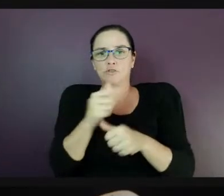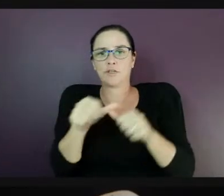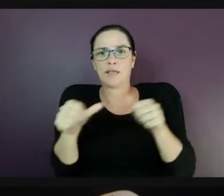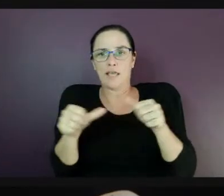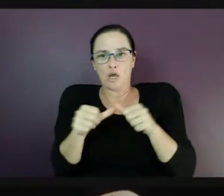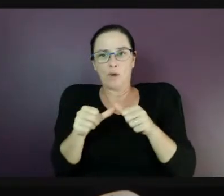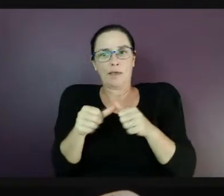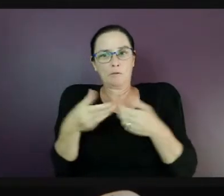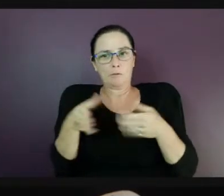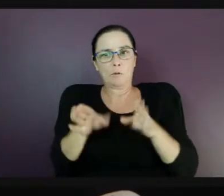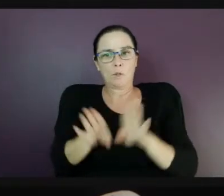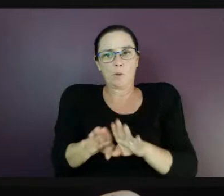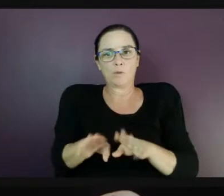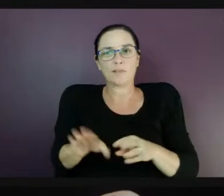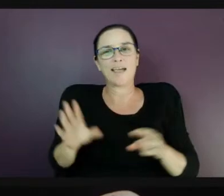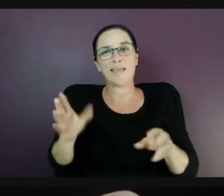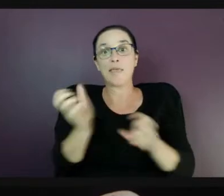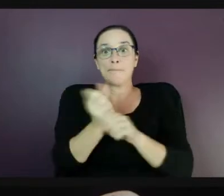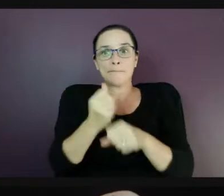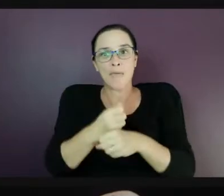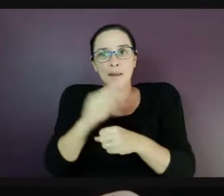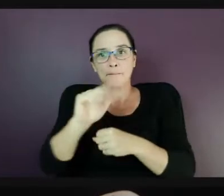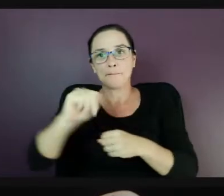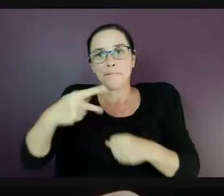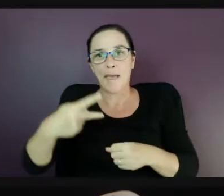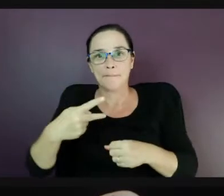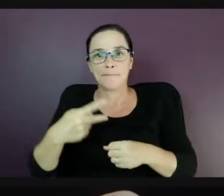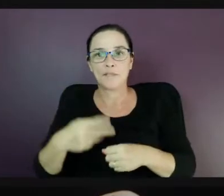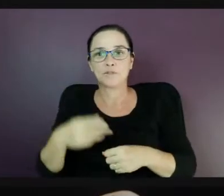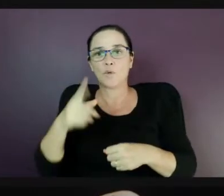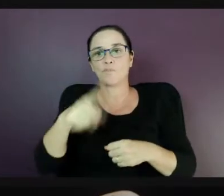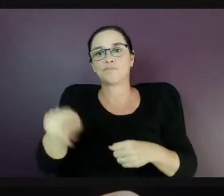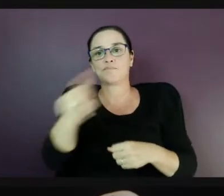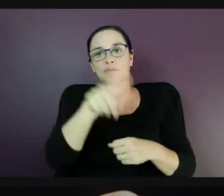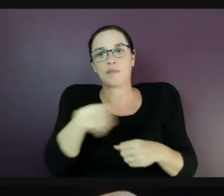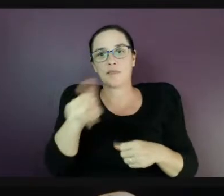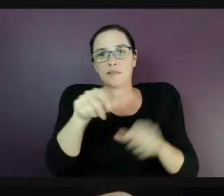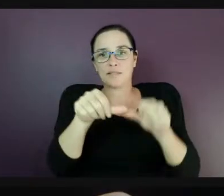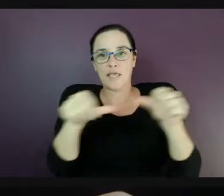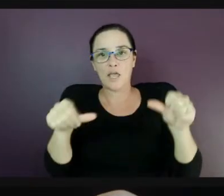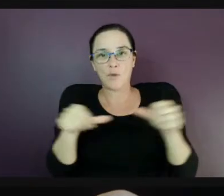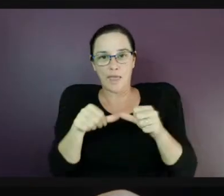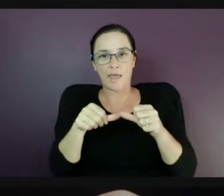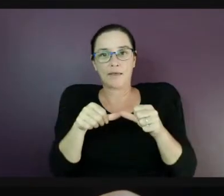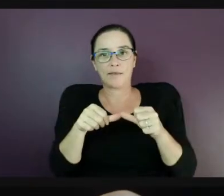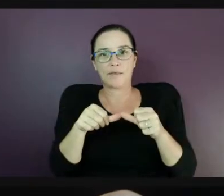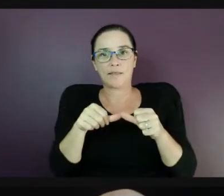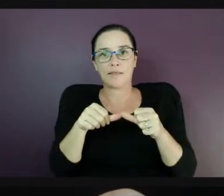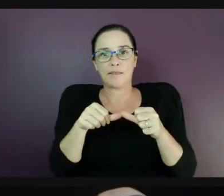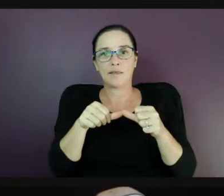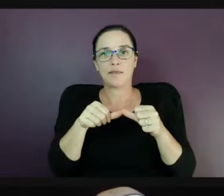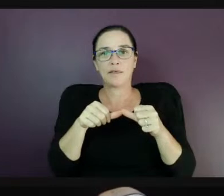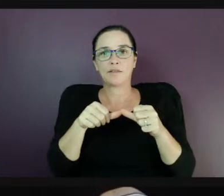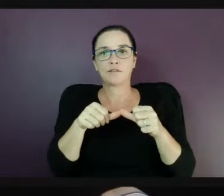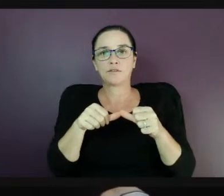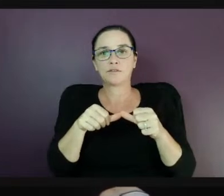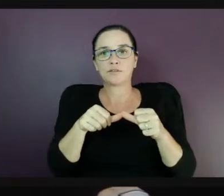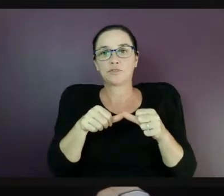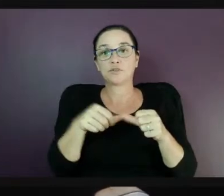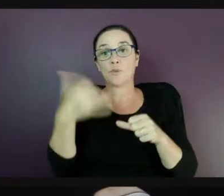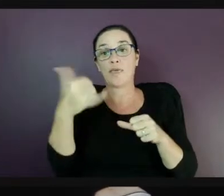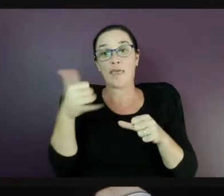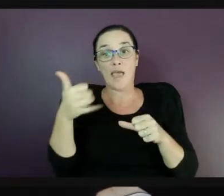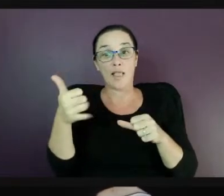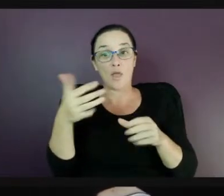wisely have included some maps. So here is the area of a summit of Kilauea. Yellow is the main Critterim Drive. That's